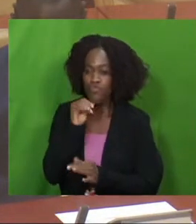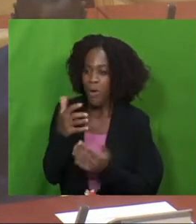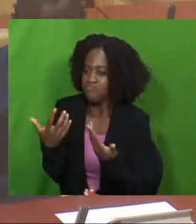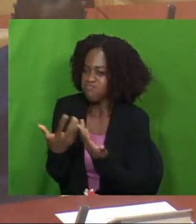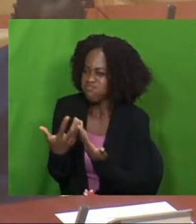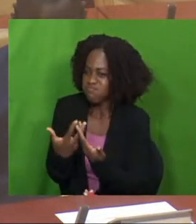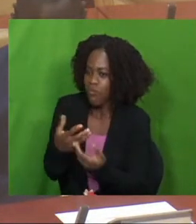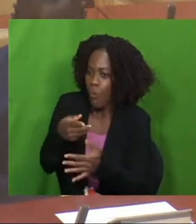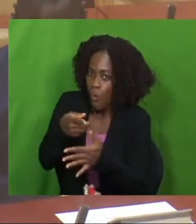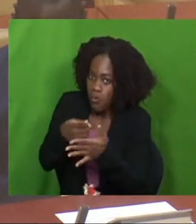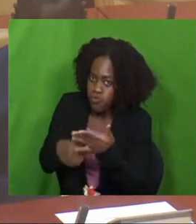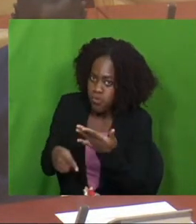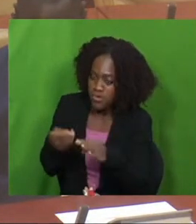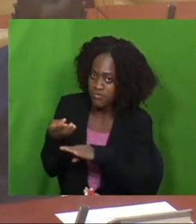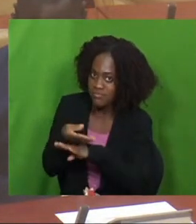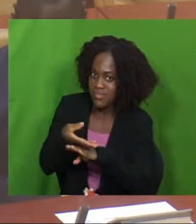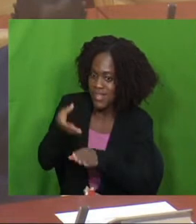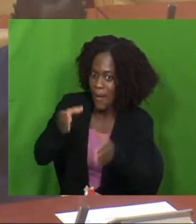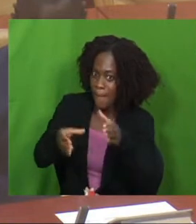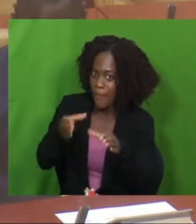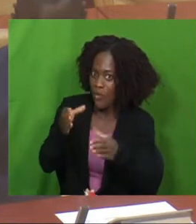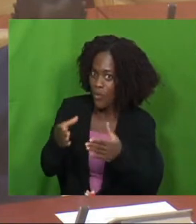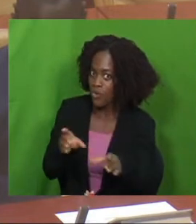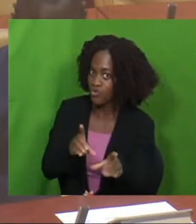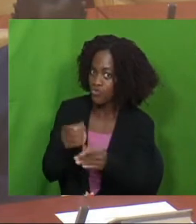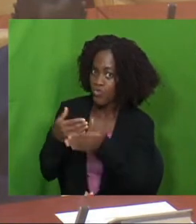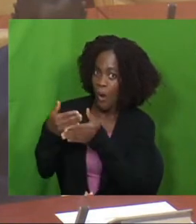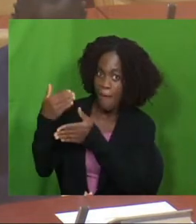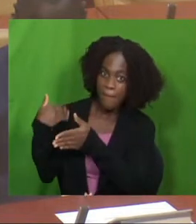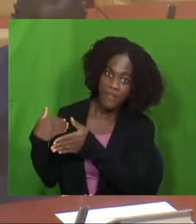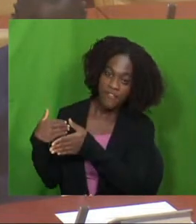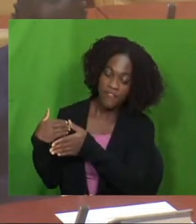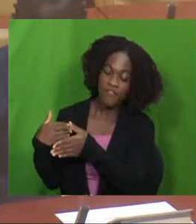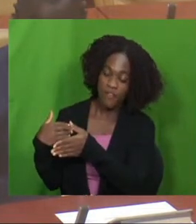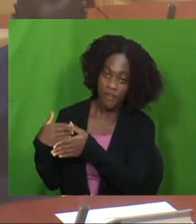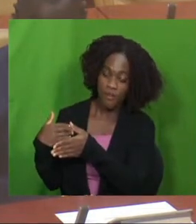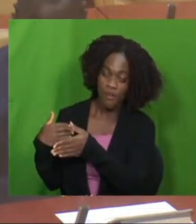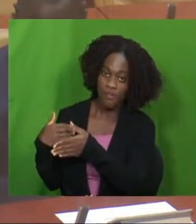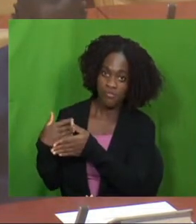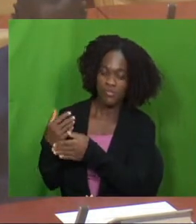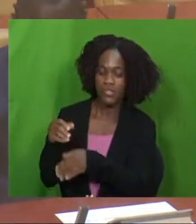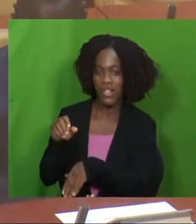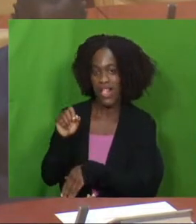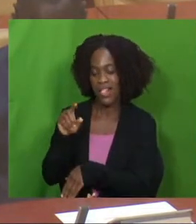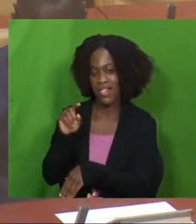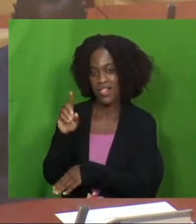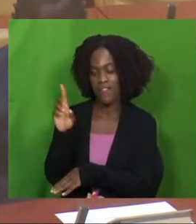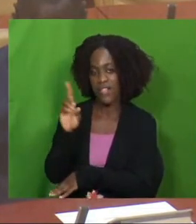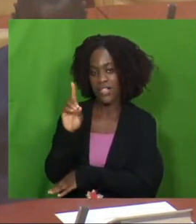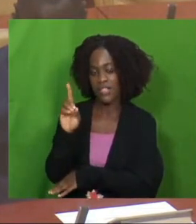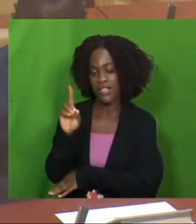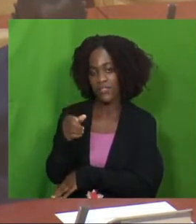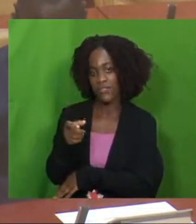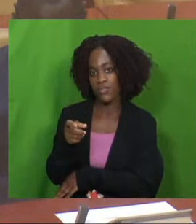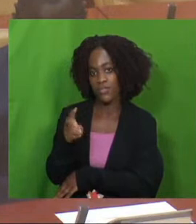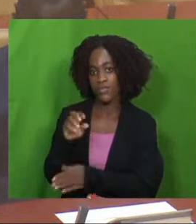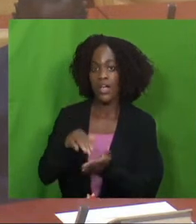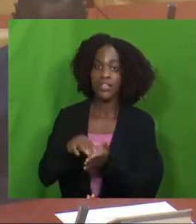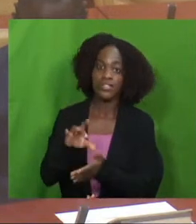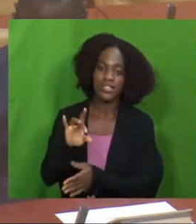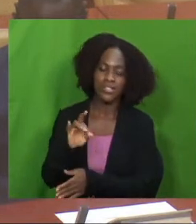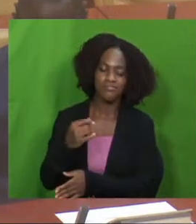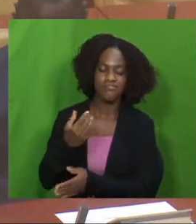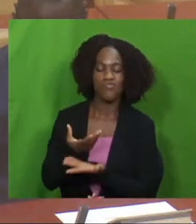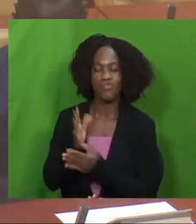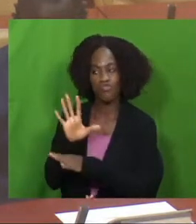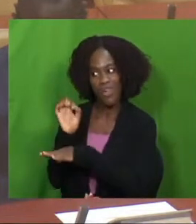the Appeal Court has done in the Kweku Azan case on the 11th of December 2008? So I seek your guidance, Mr.